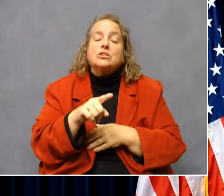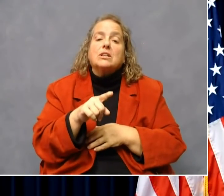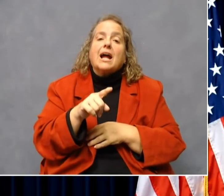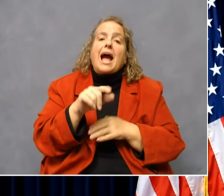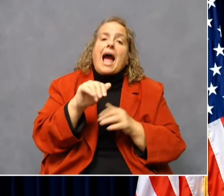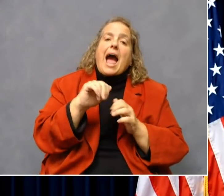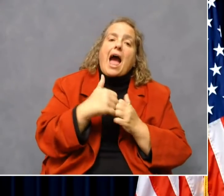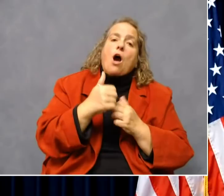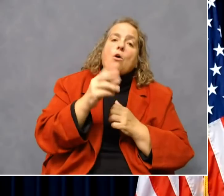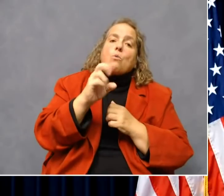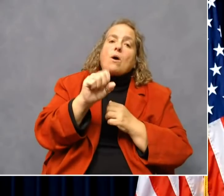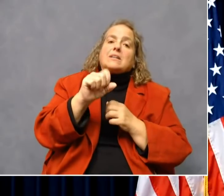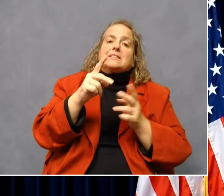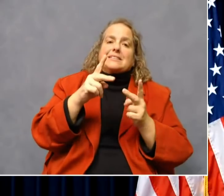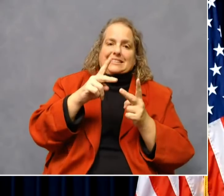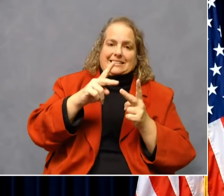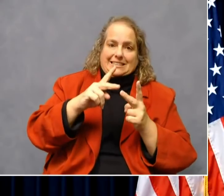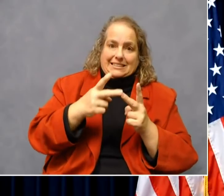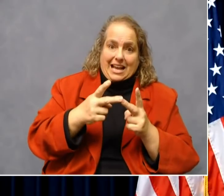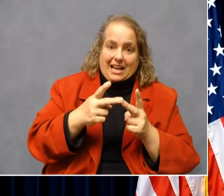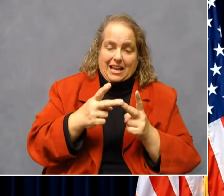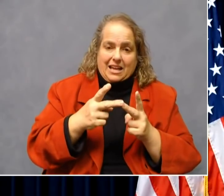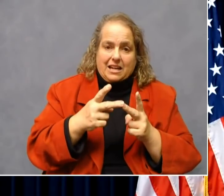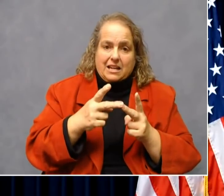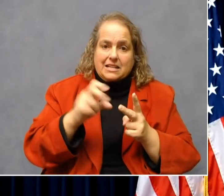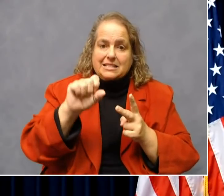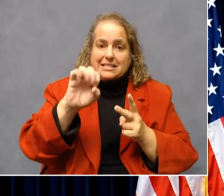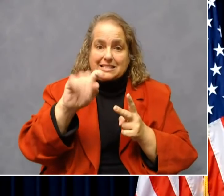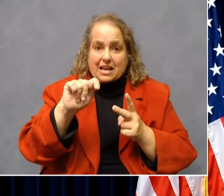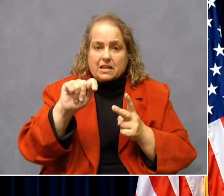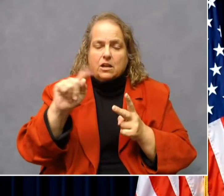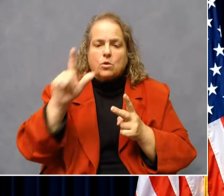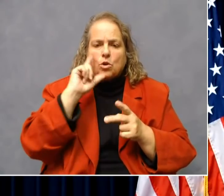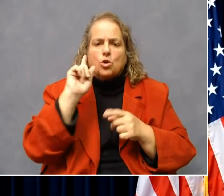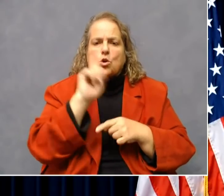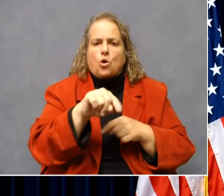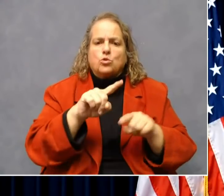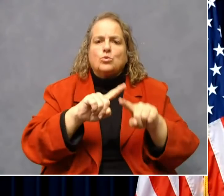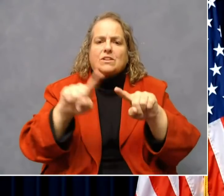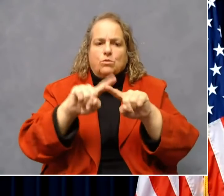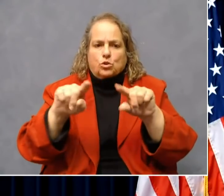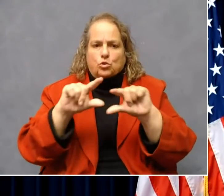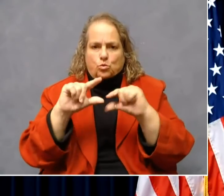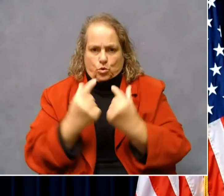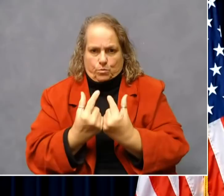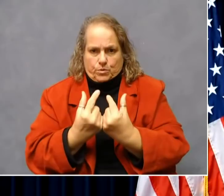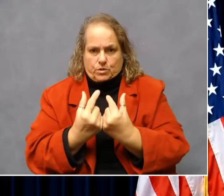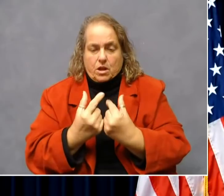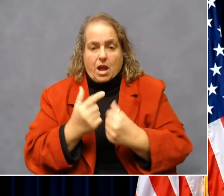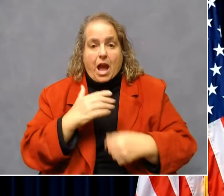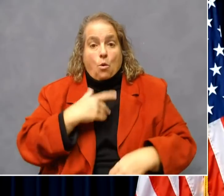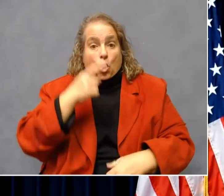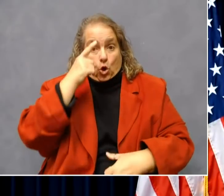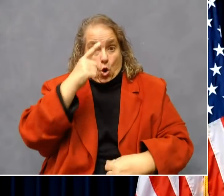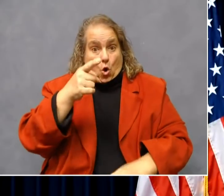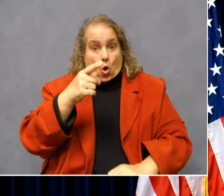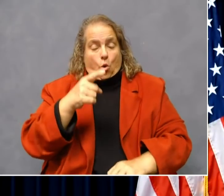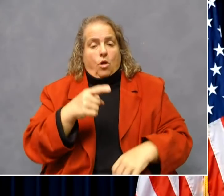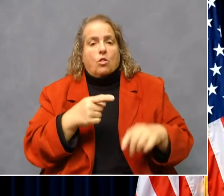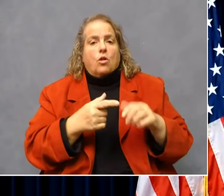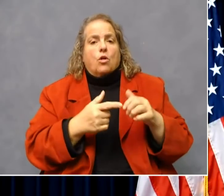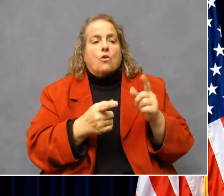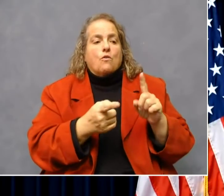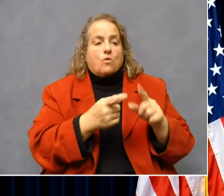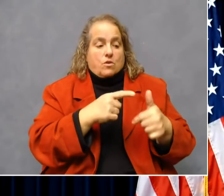our goal is to get through those, and then first responders, which are also in the very top tier,